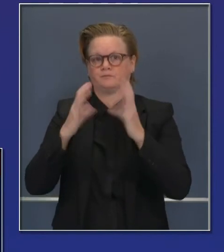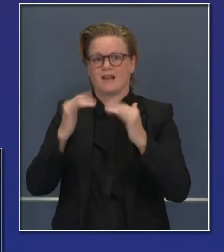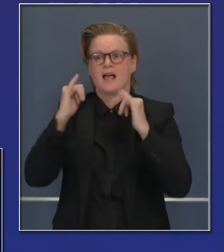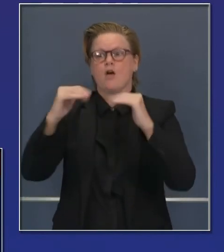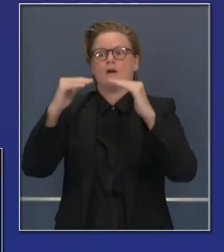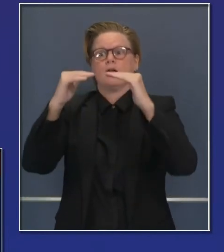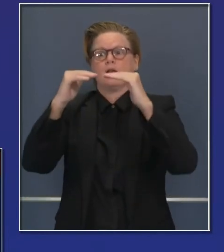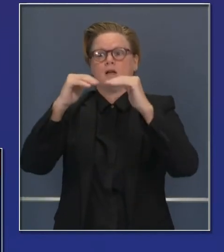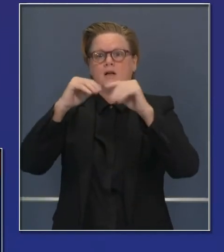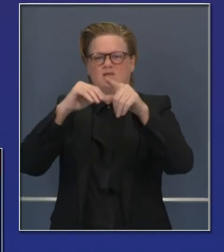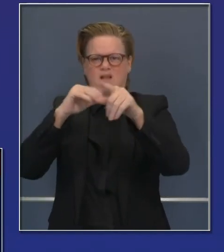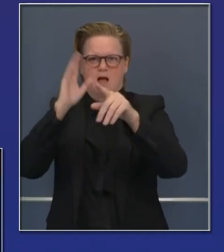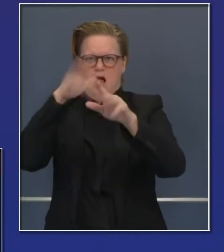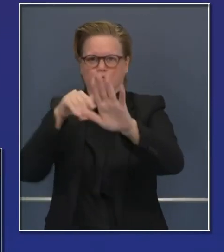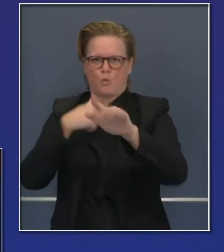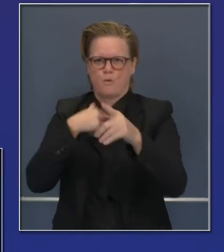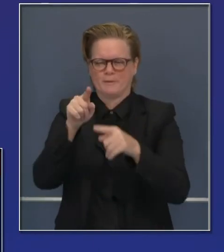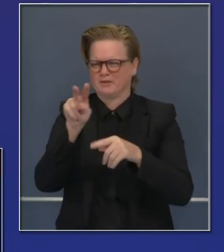available online,